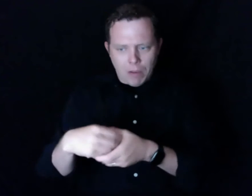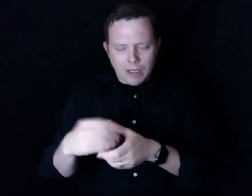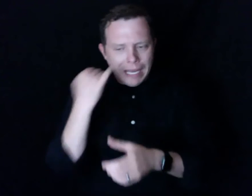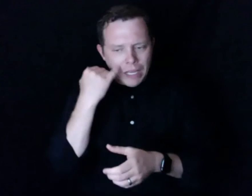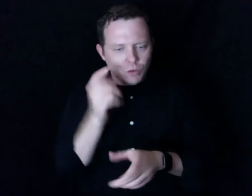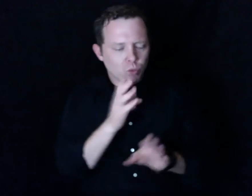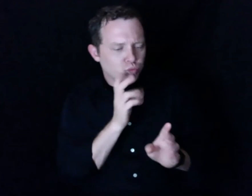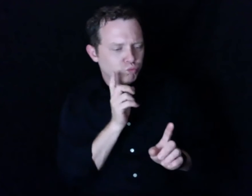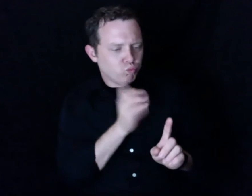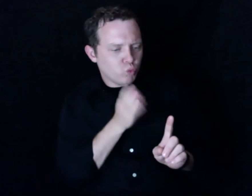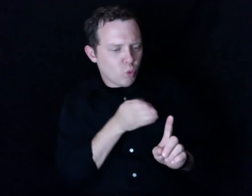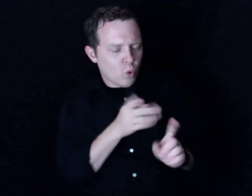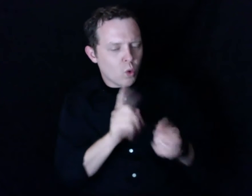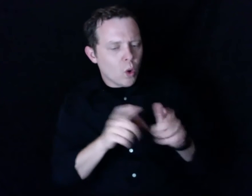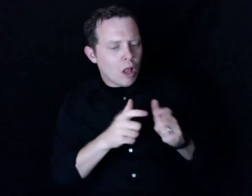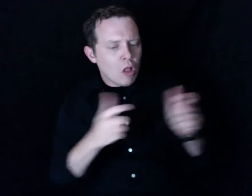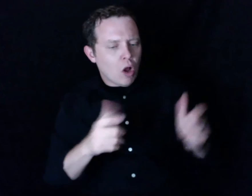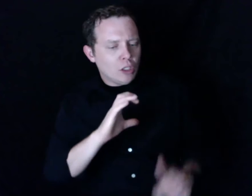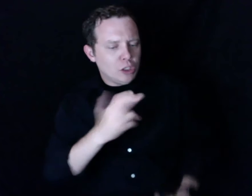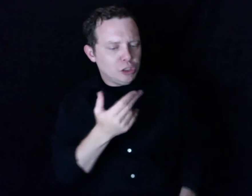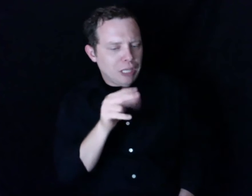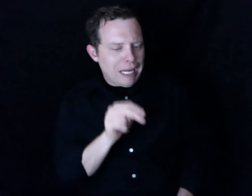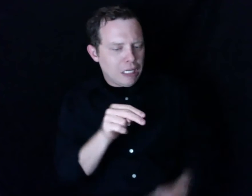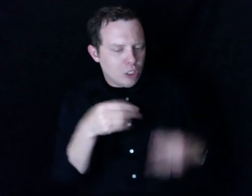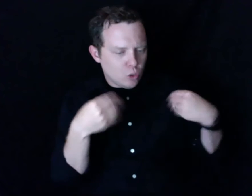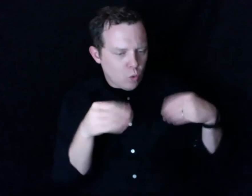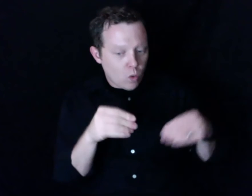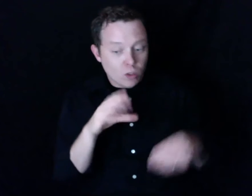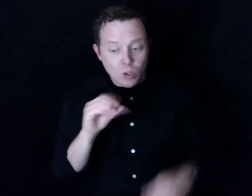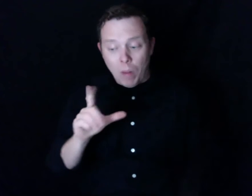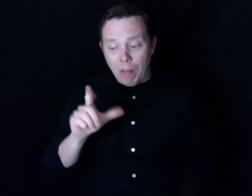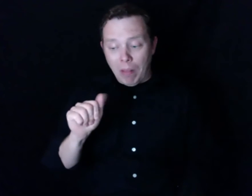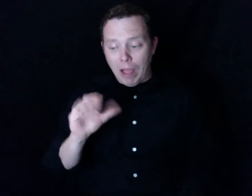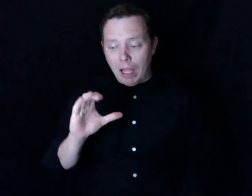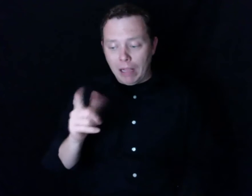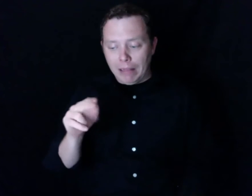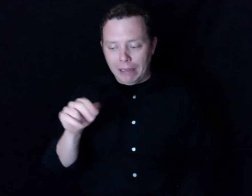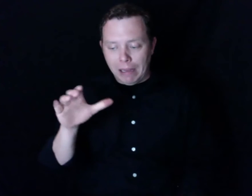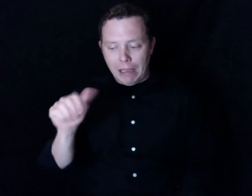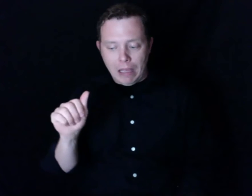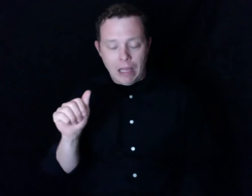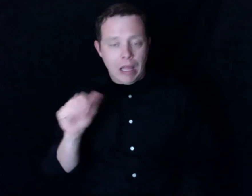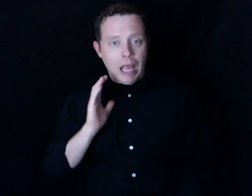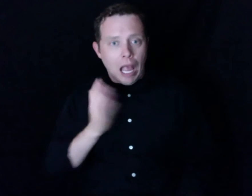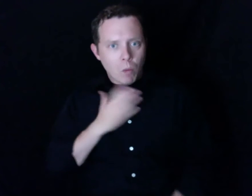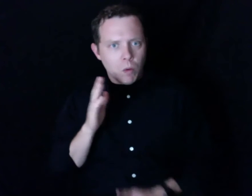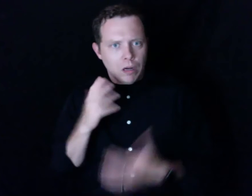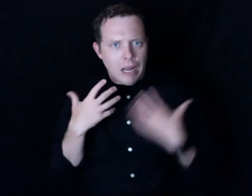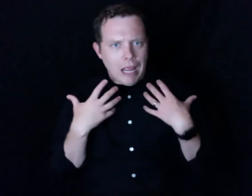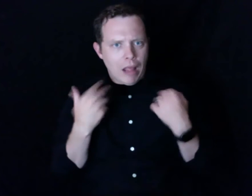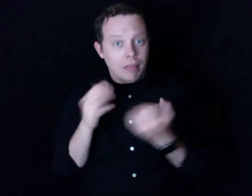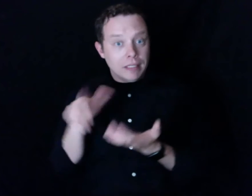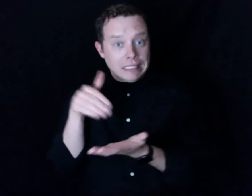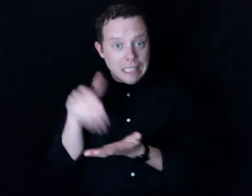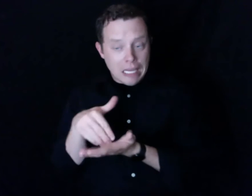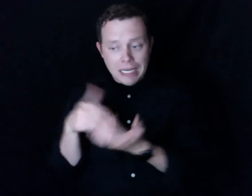pharmacies that are right in our health centers. So it really probably might feel a little bit more like part of your